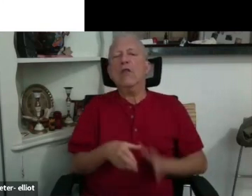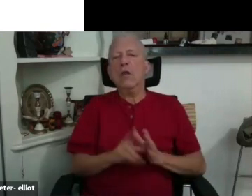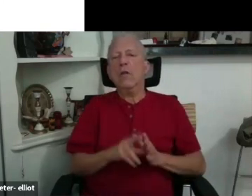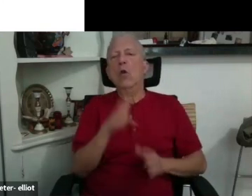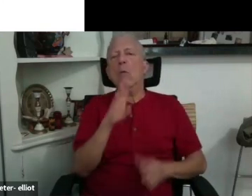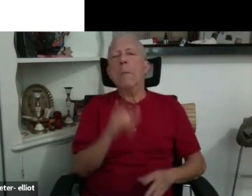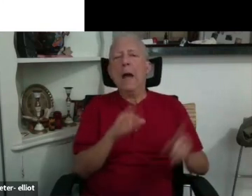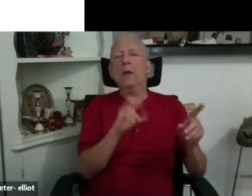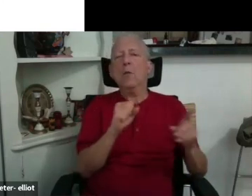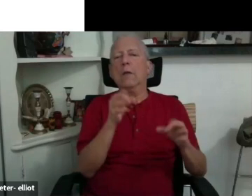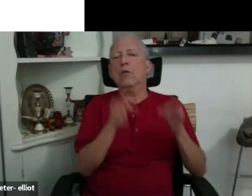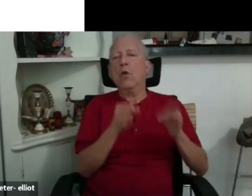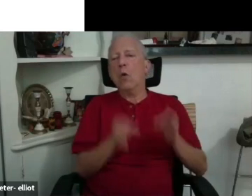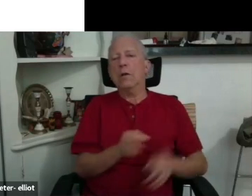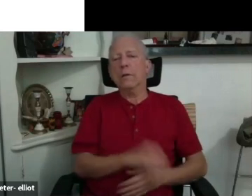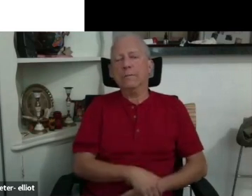US courts.